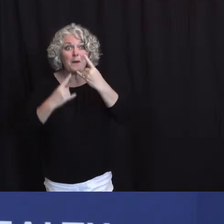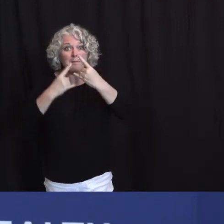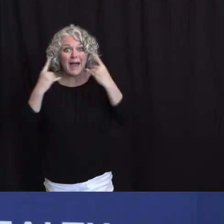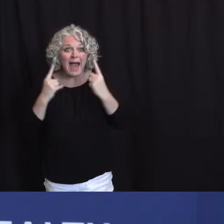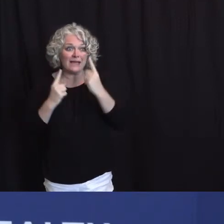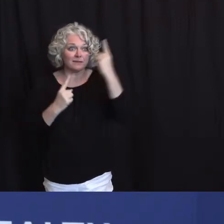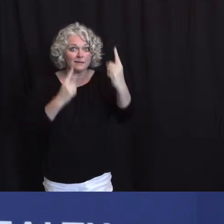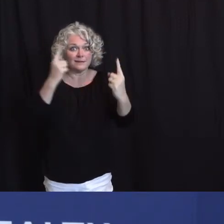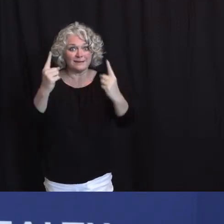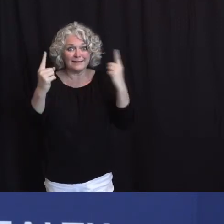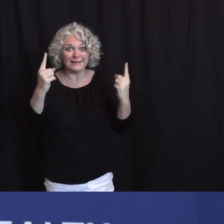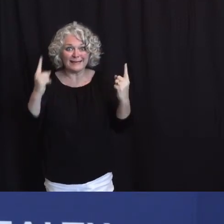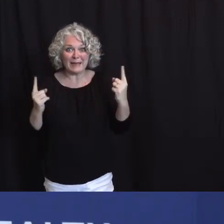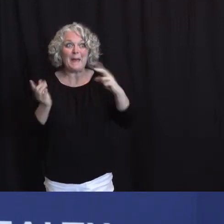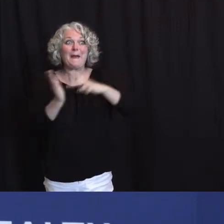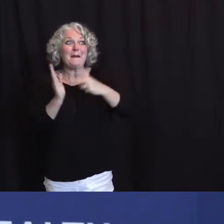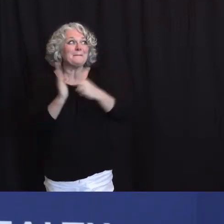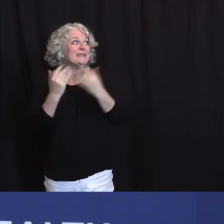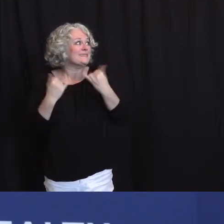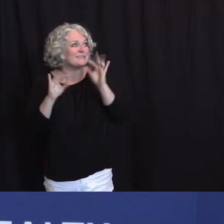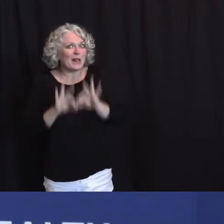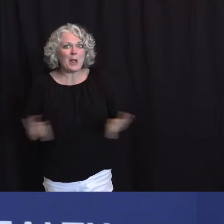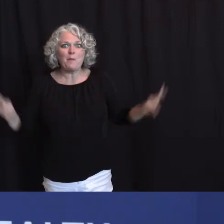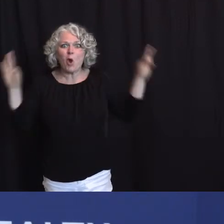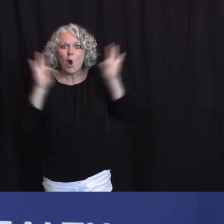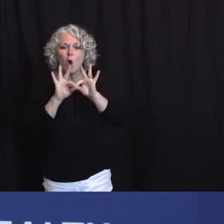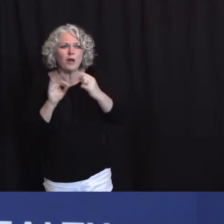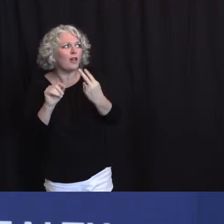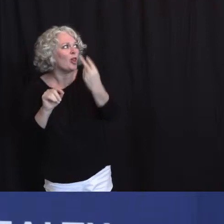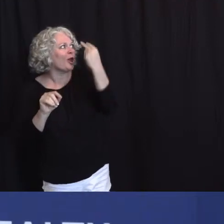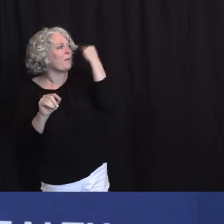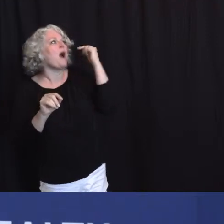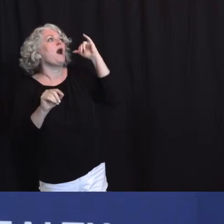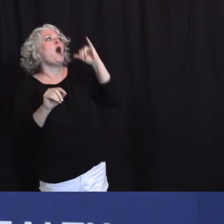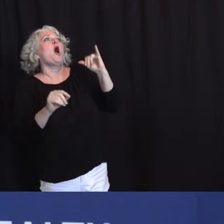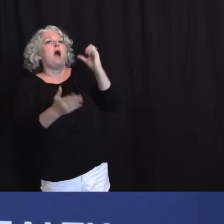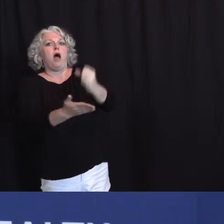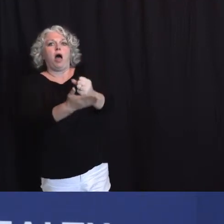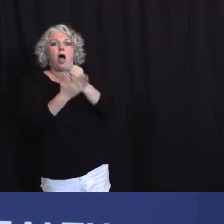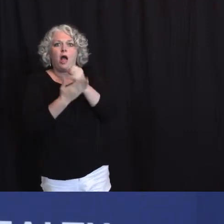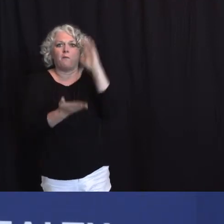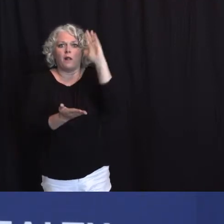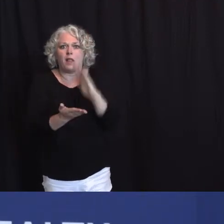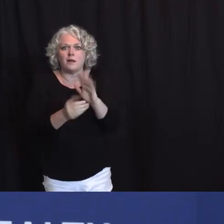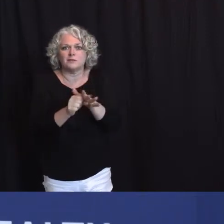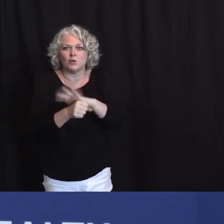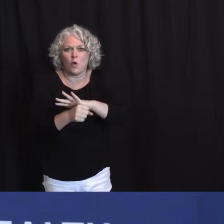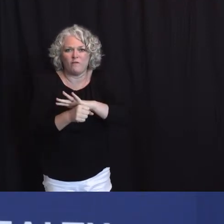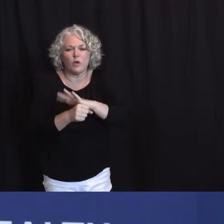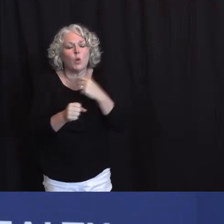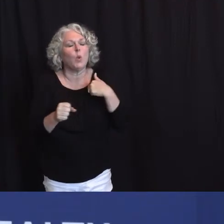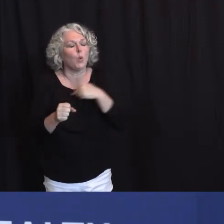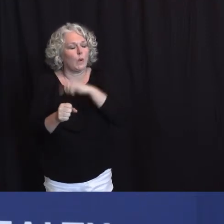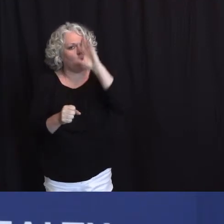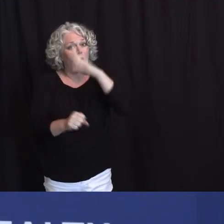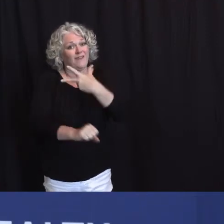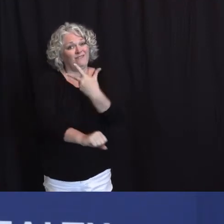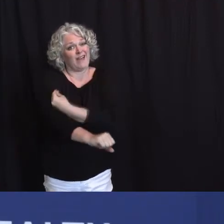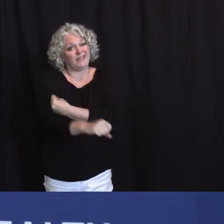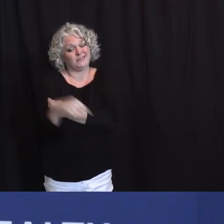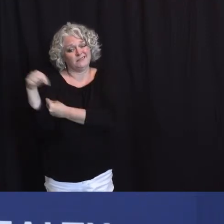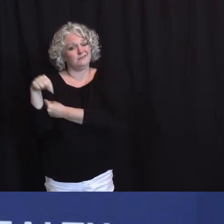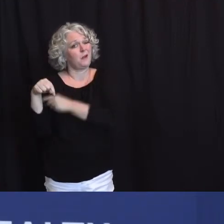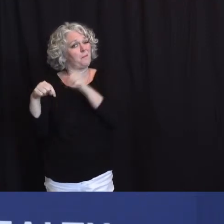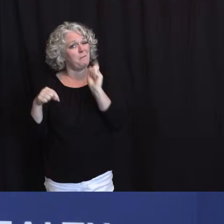to prevent spreading of COVID-19, but we know that vaccination is vital to fighting this virus and